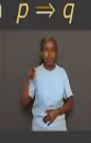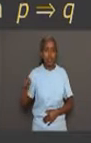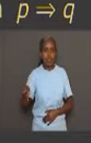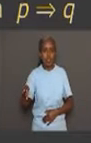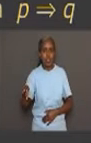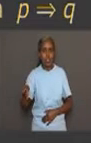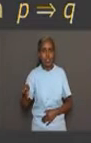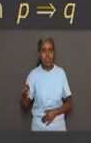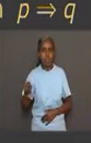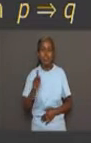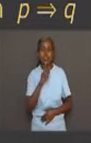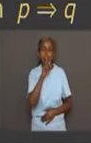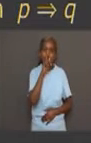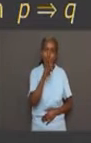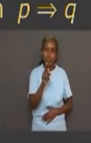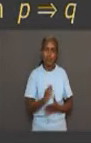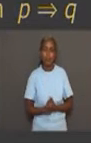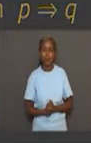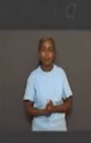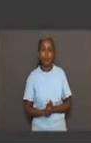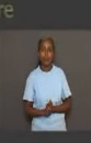P, is true as well.